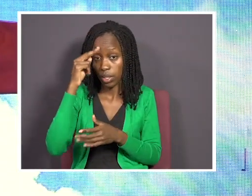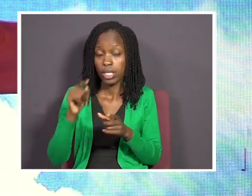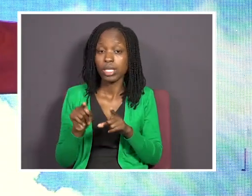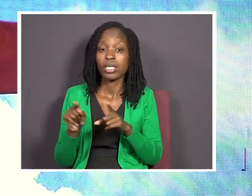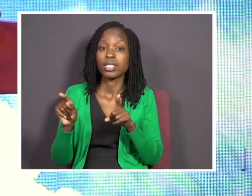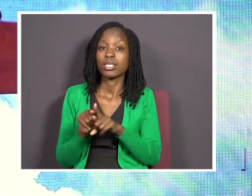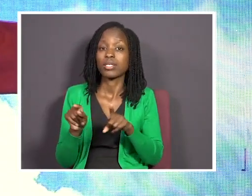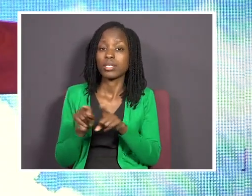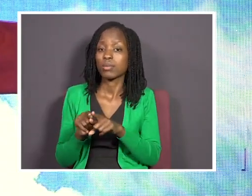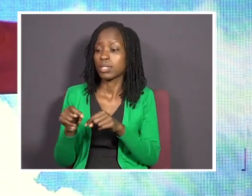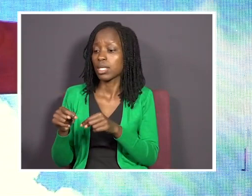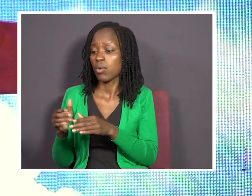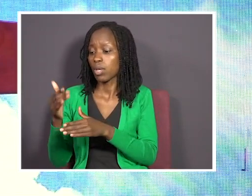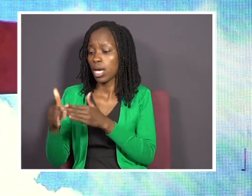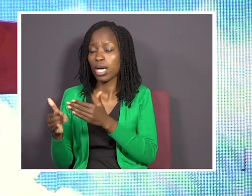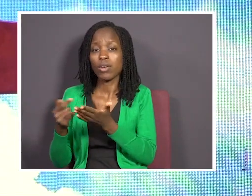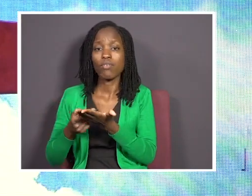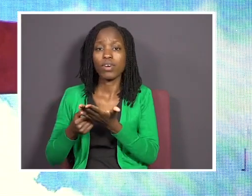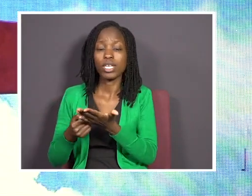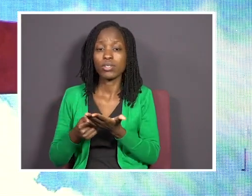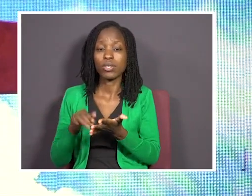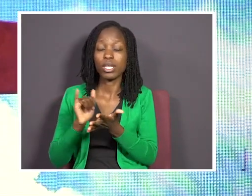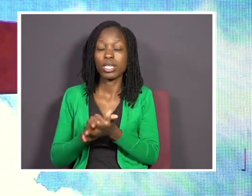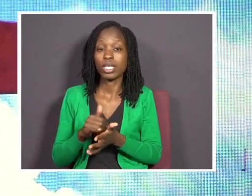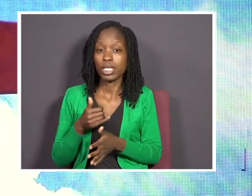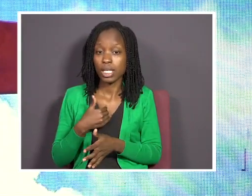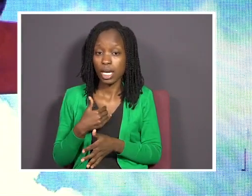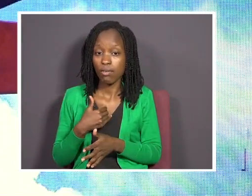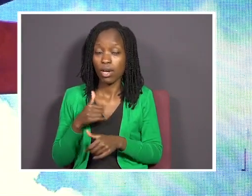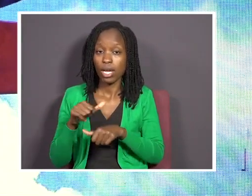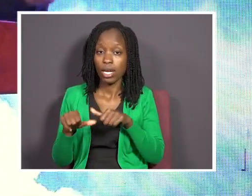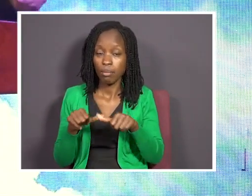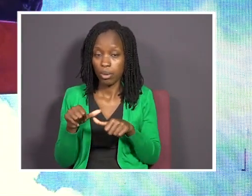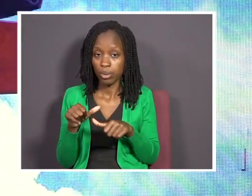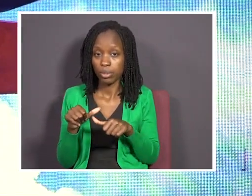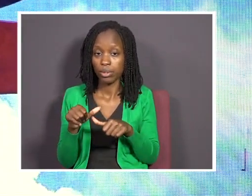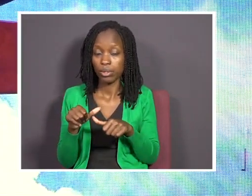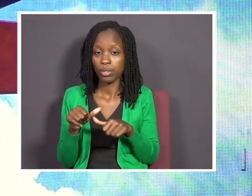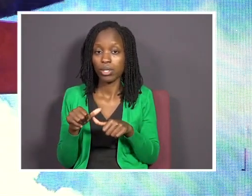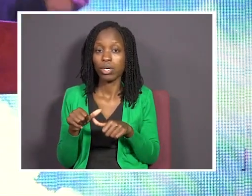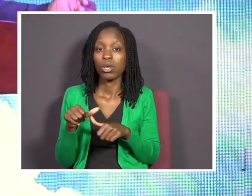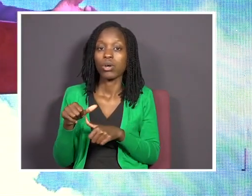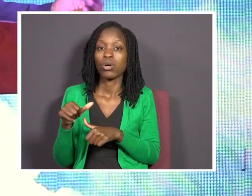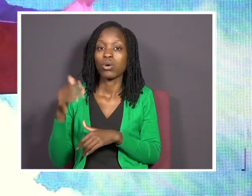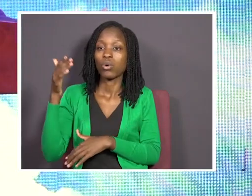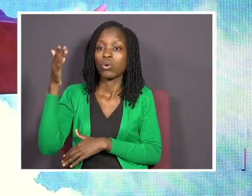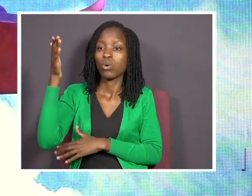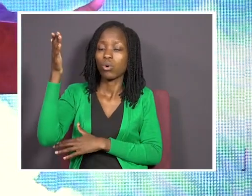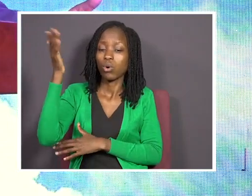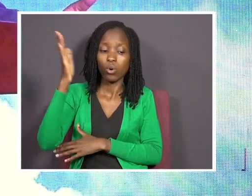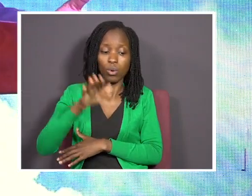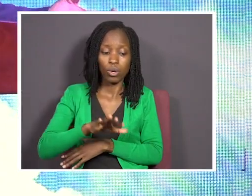is coming to an end of a discussion that he has had about, you know, God's